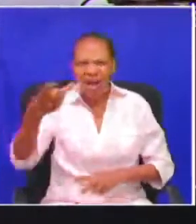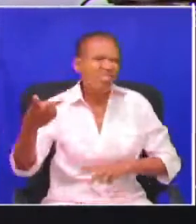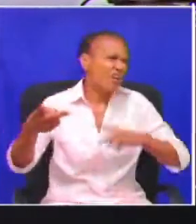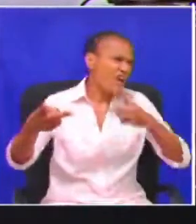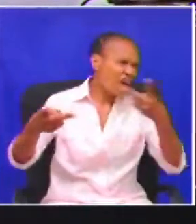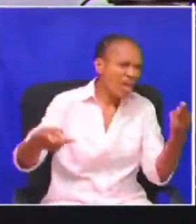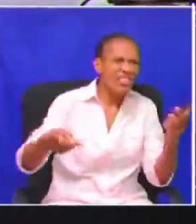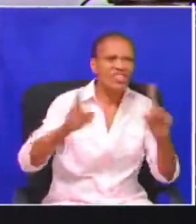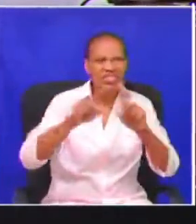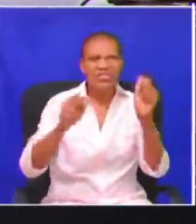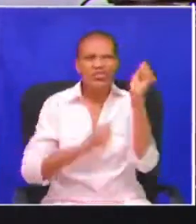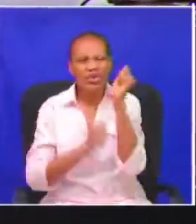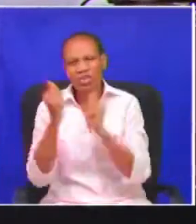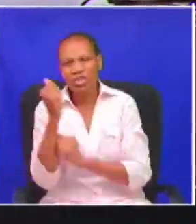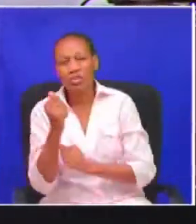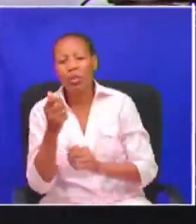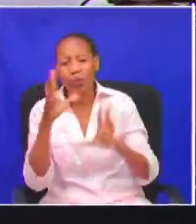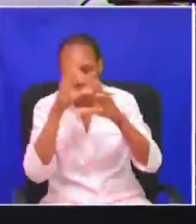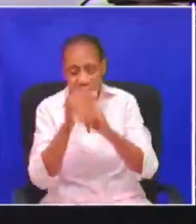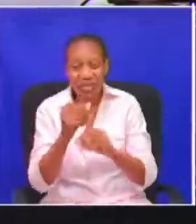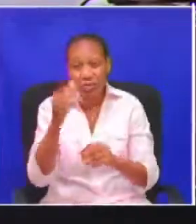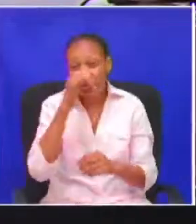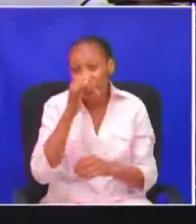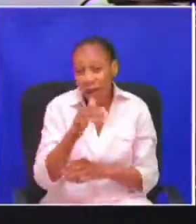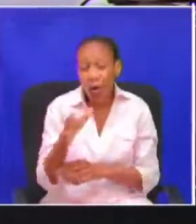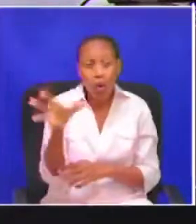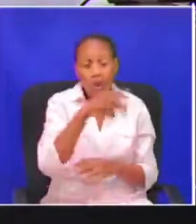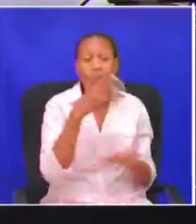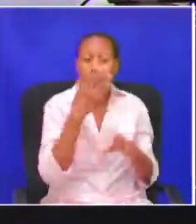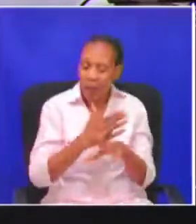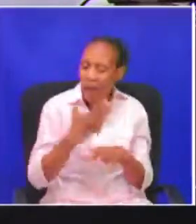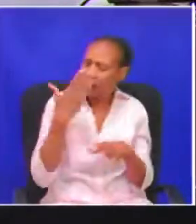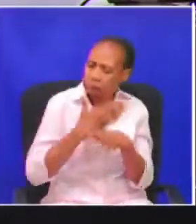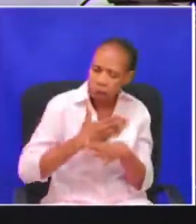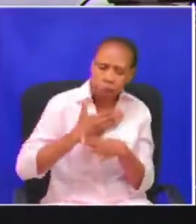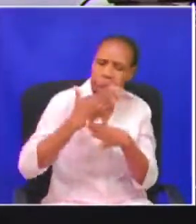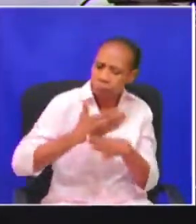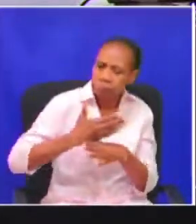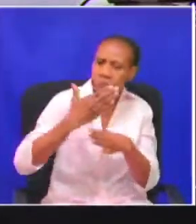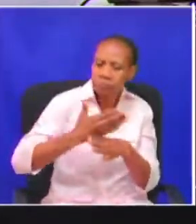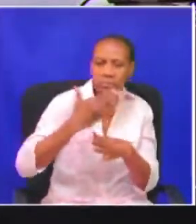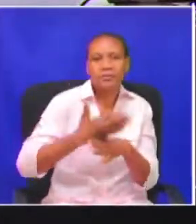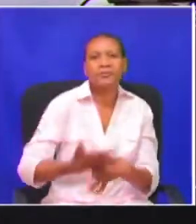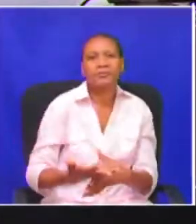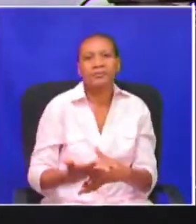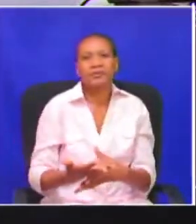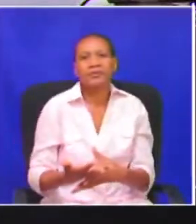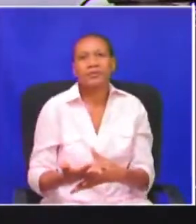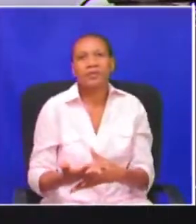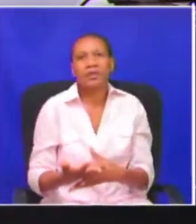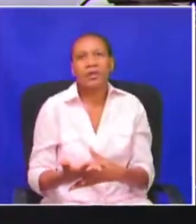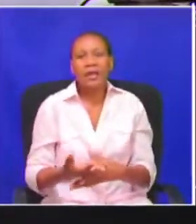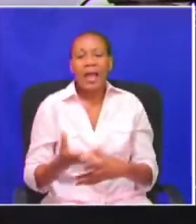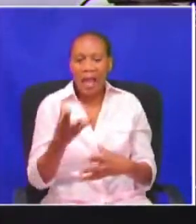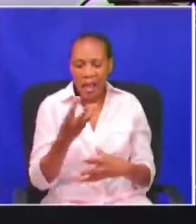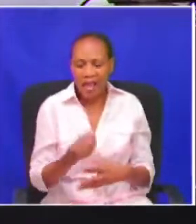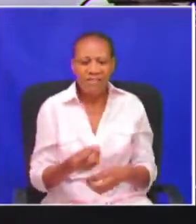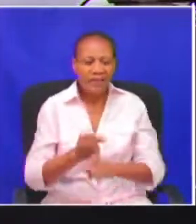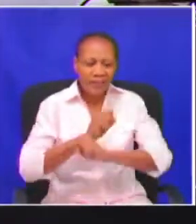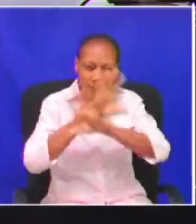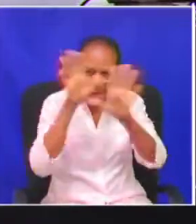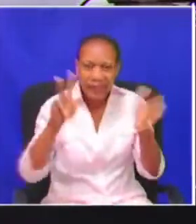criminal justice elements, have been working very hard in working on a very comprehensive